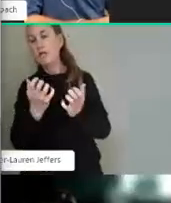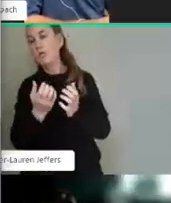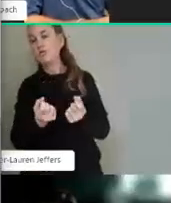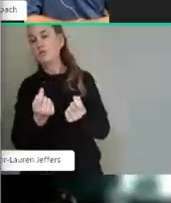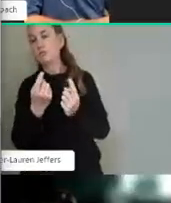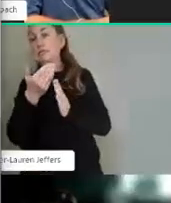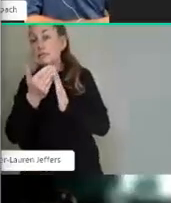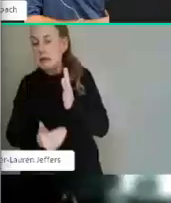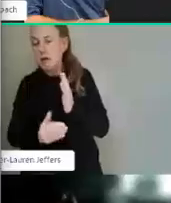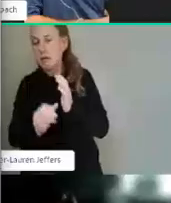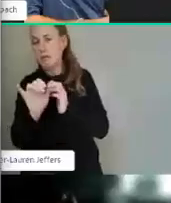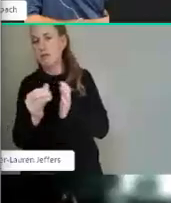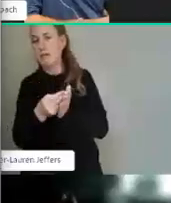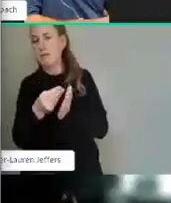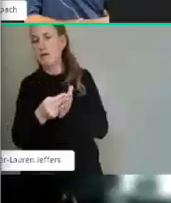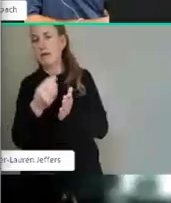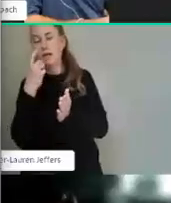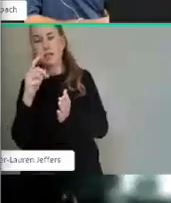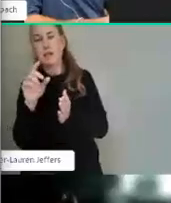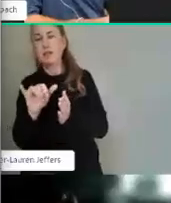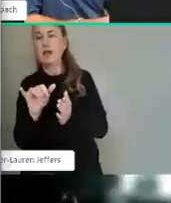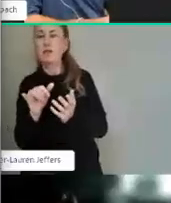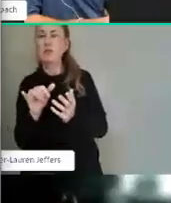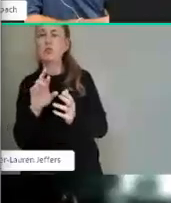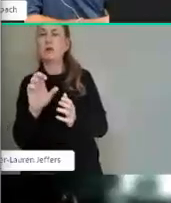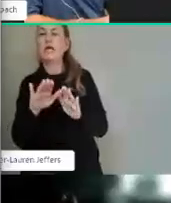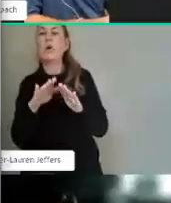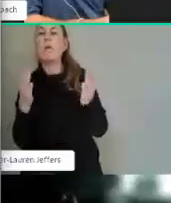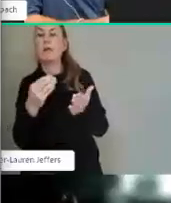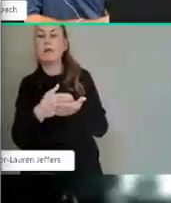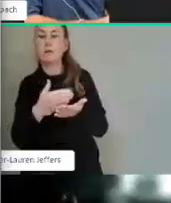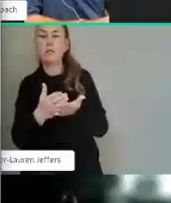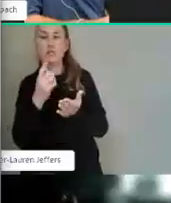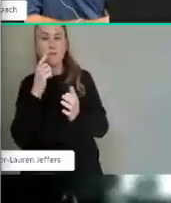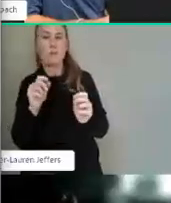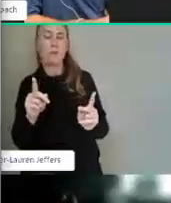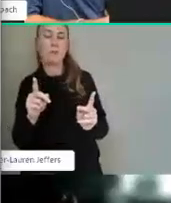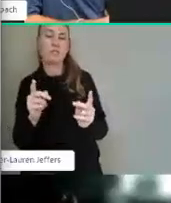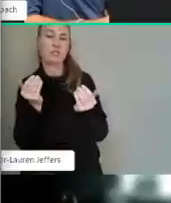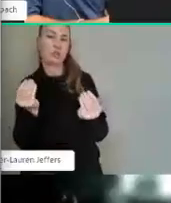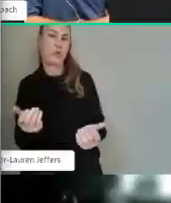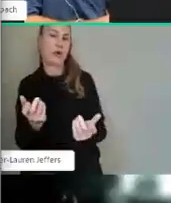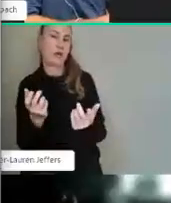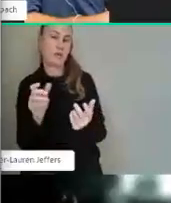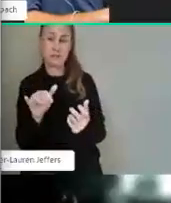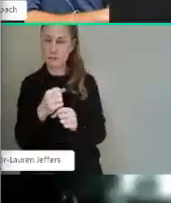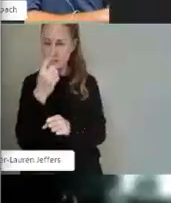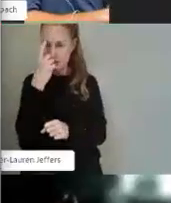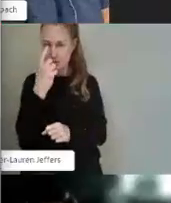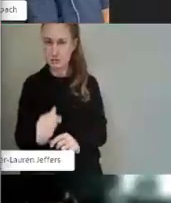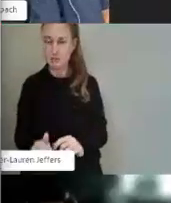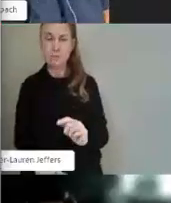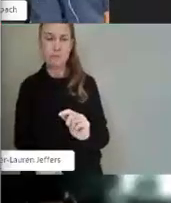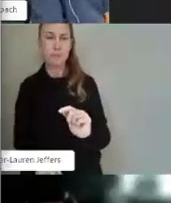that, I think that should reopen the budget so that you can get permission to do that. Does that make sense, Mike?